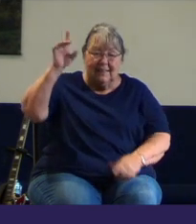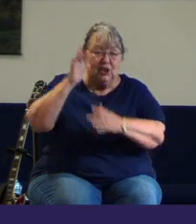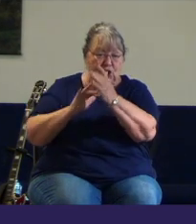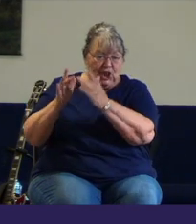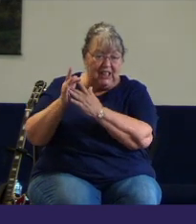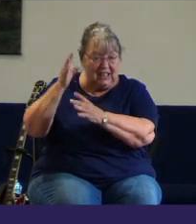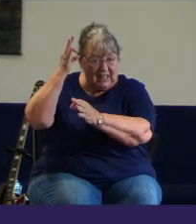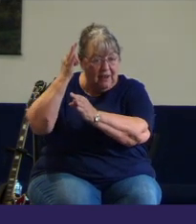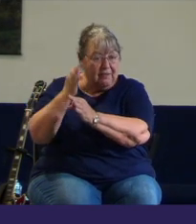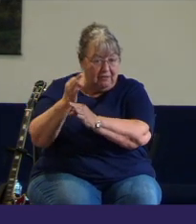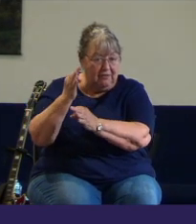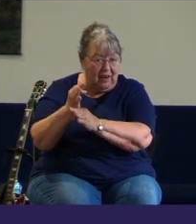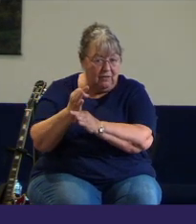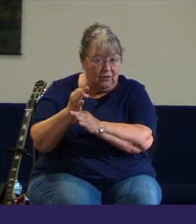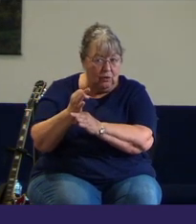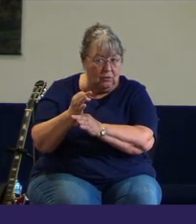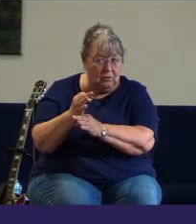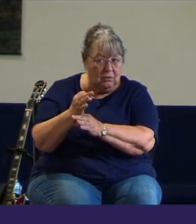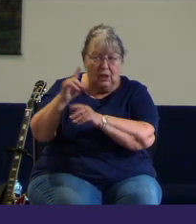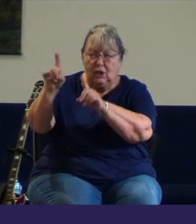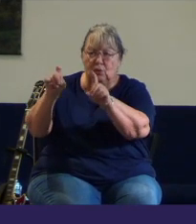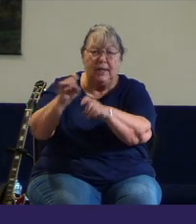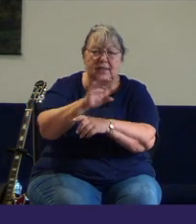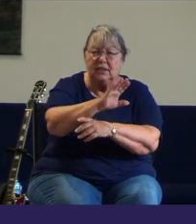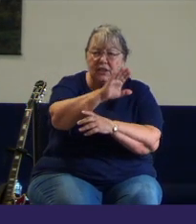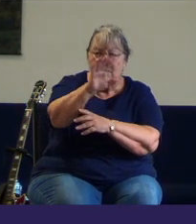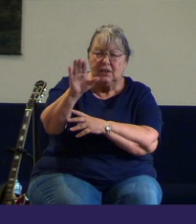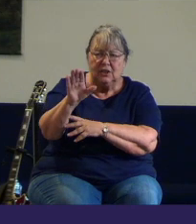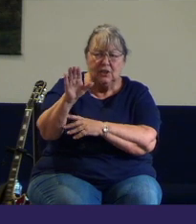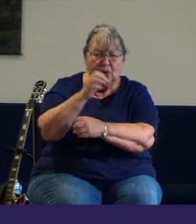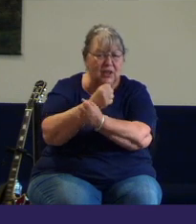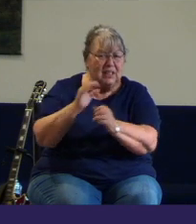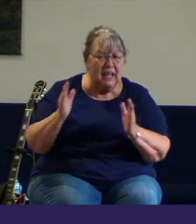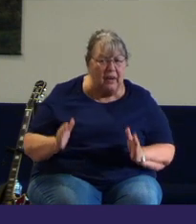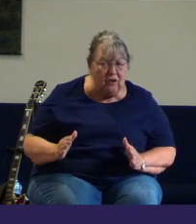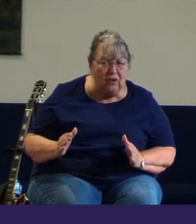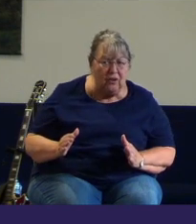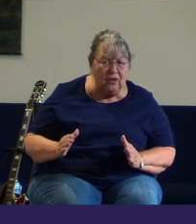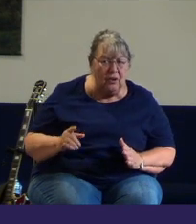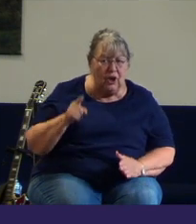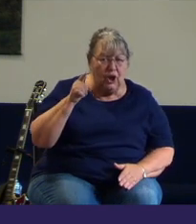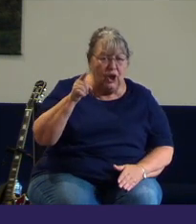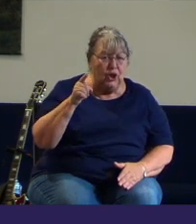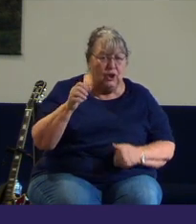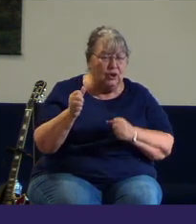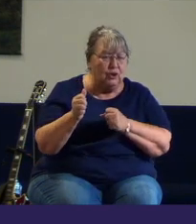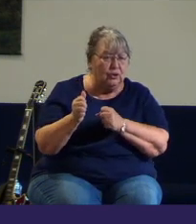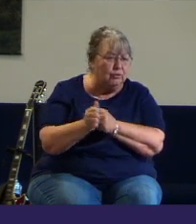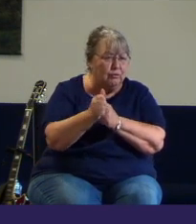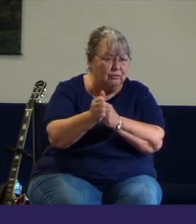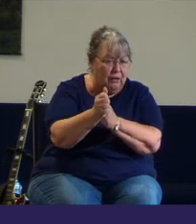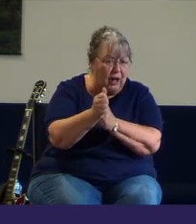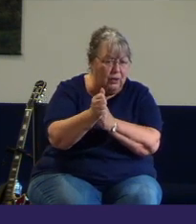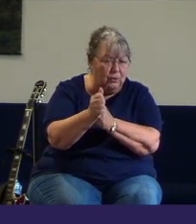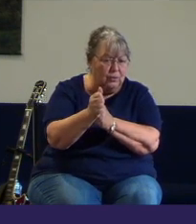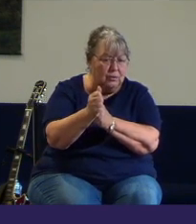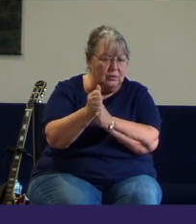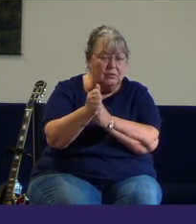you? Is he your Savior and Lord? Is he someone you're following? And if he is, what's your prayer life